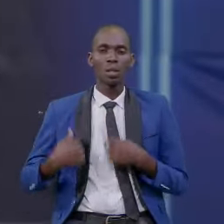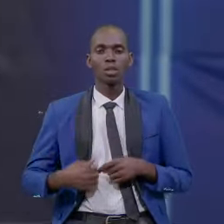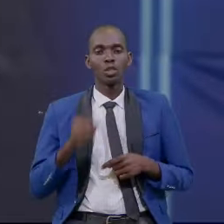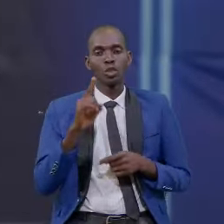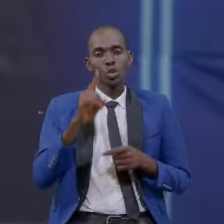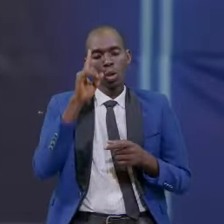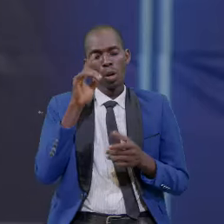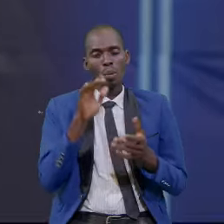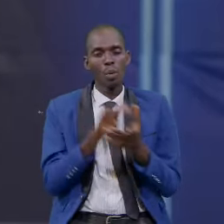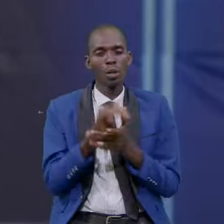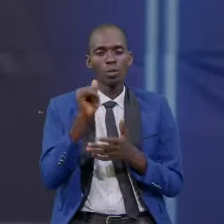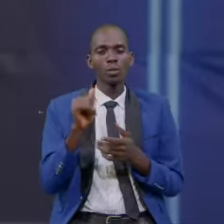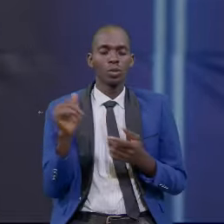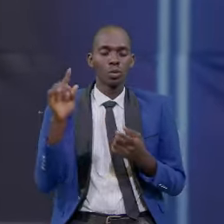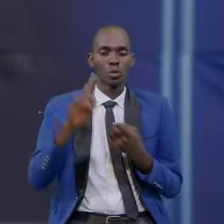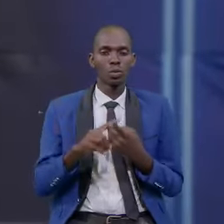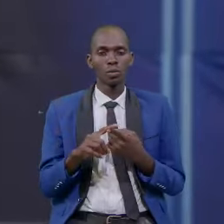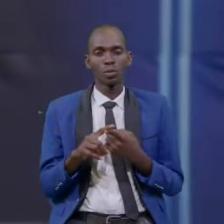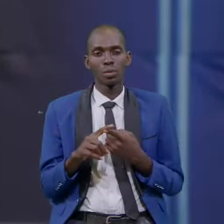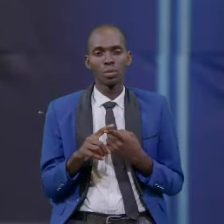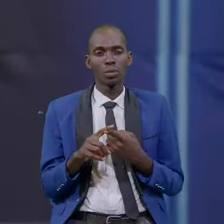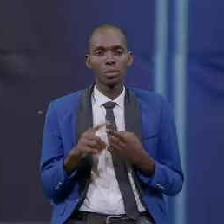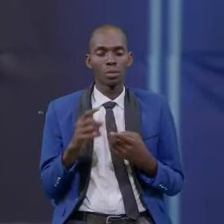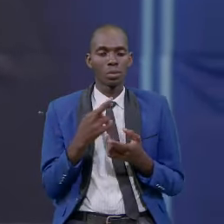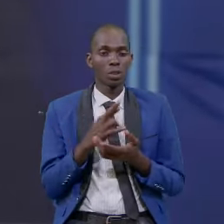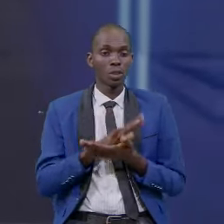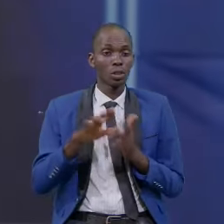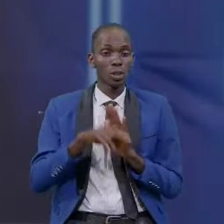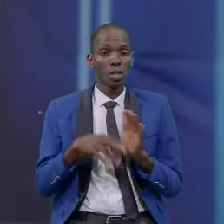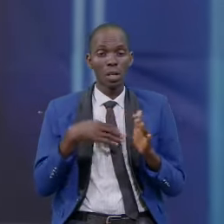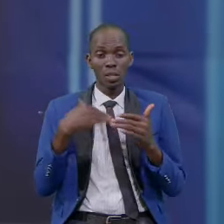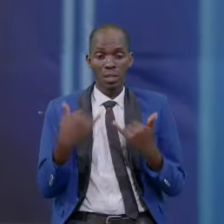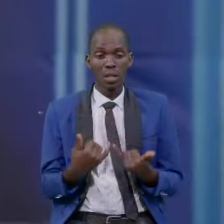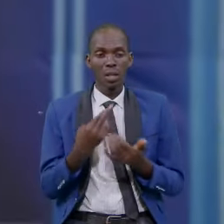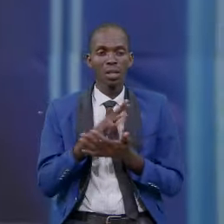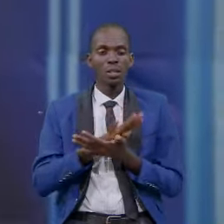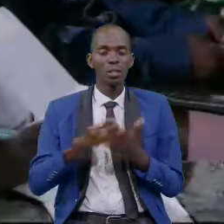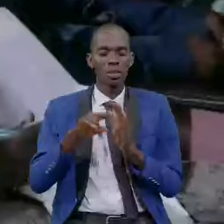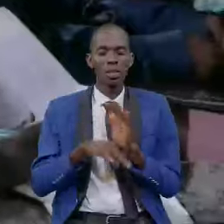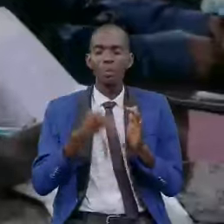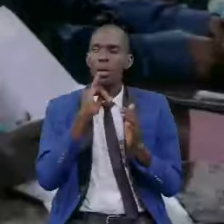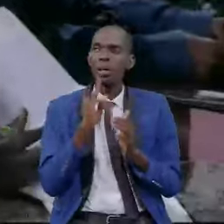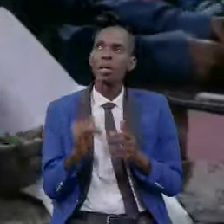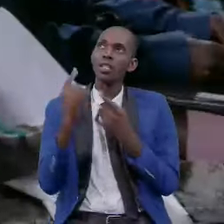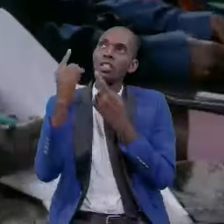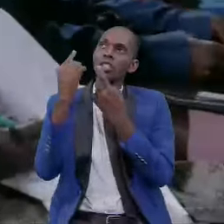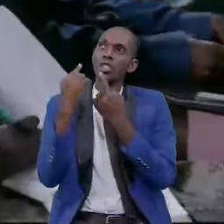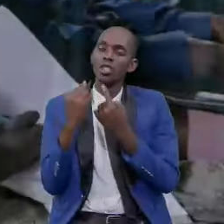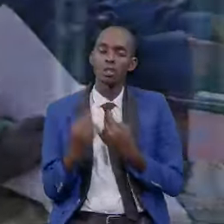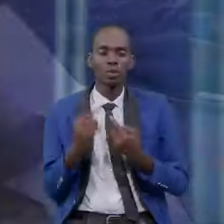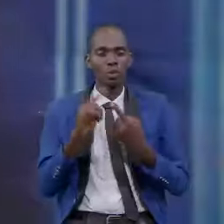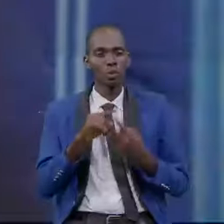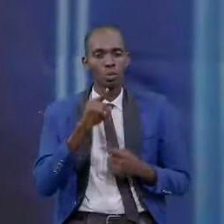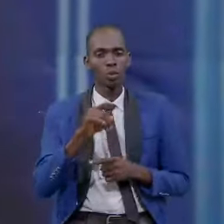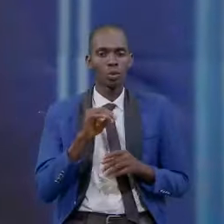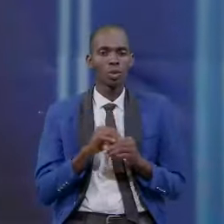believe unto righteousness. And now righteousness is coming to you. The moment